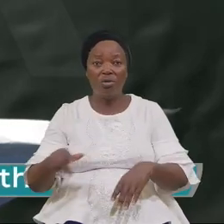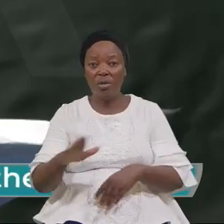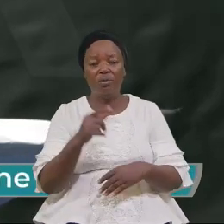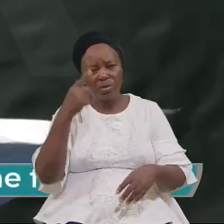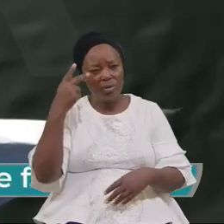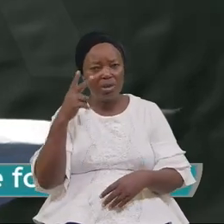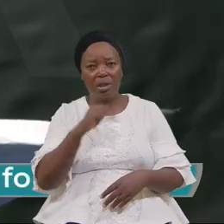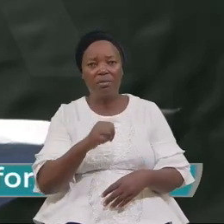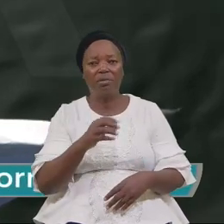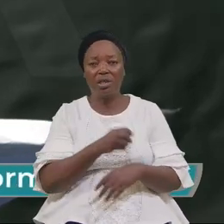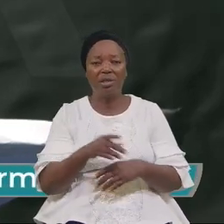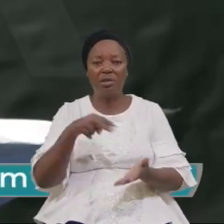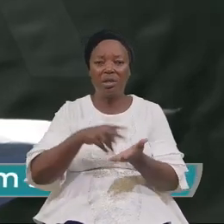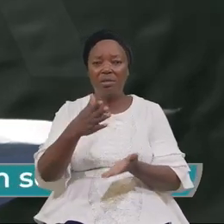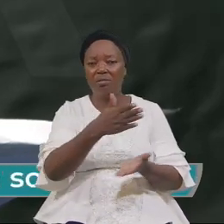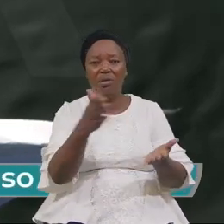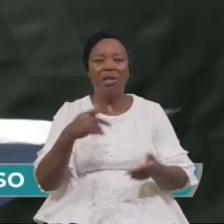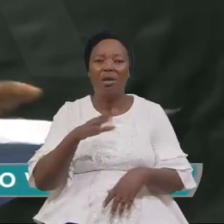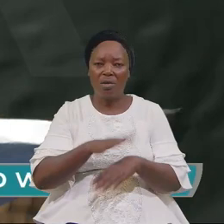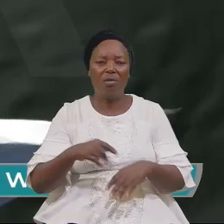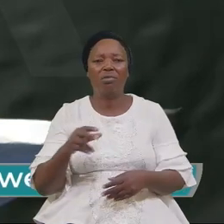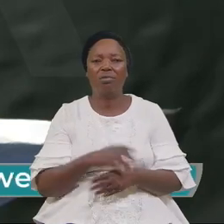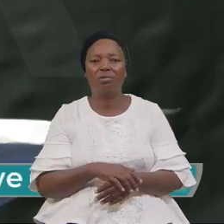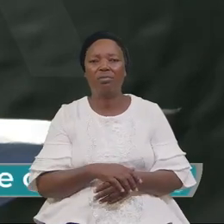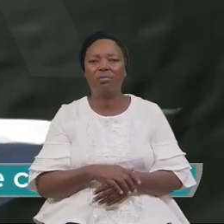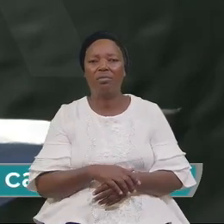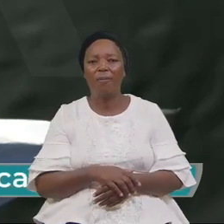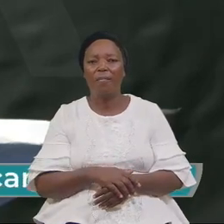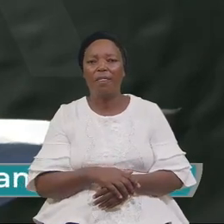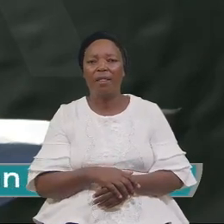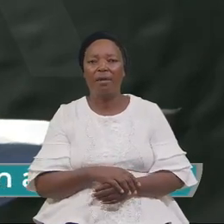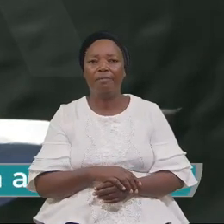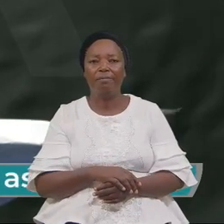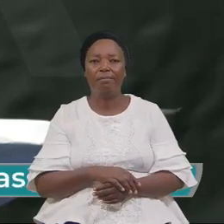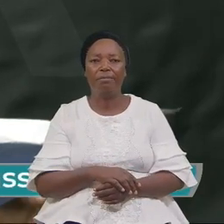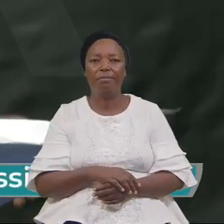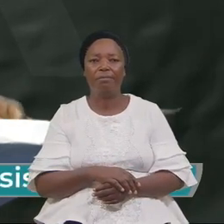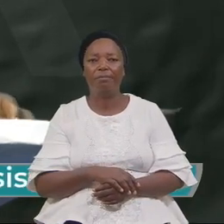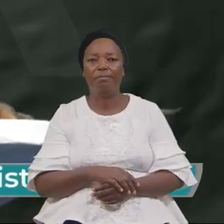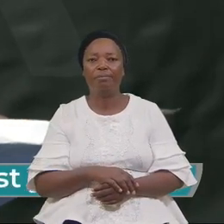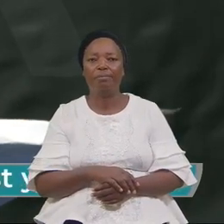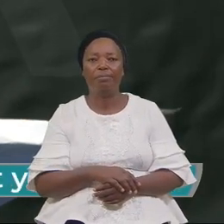you. The counselors are all around.